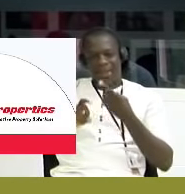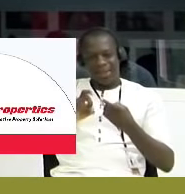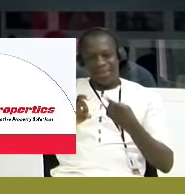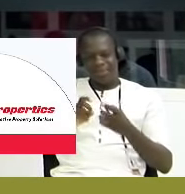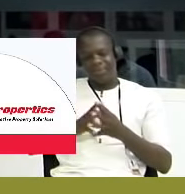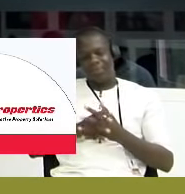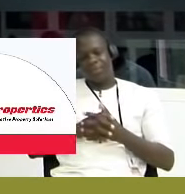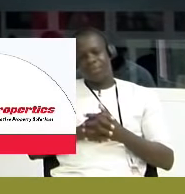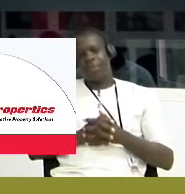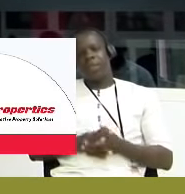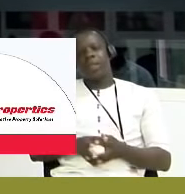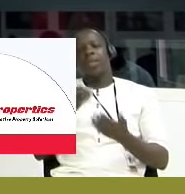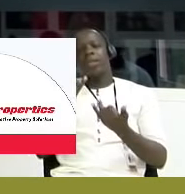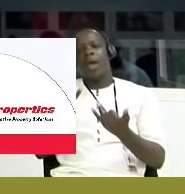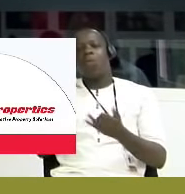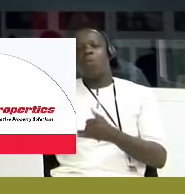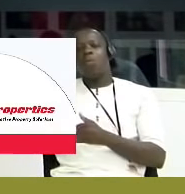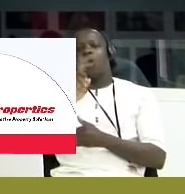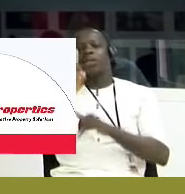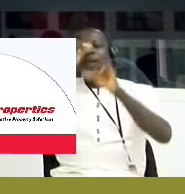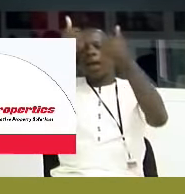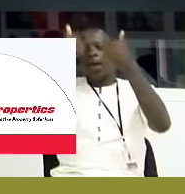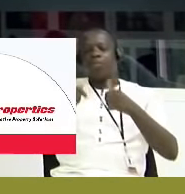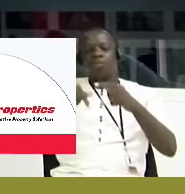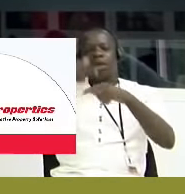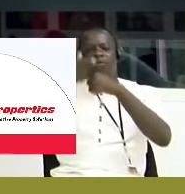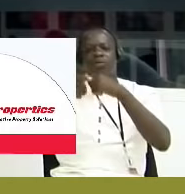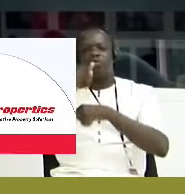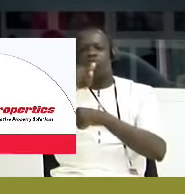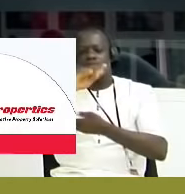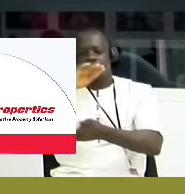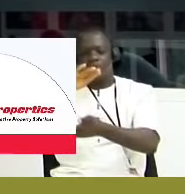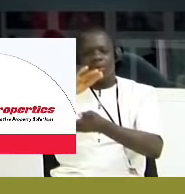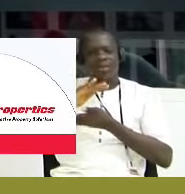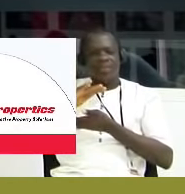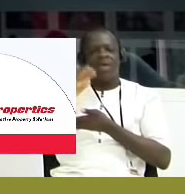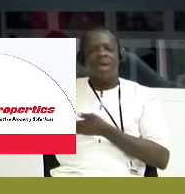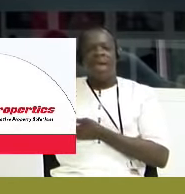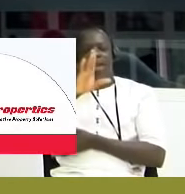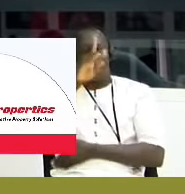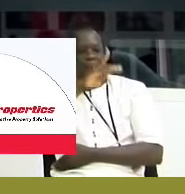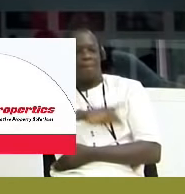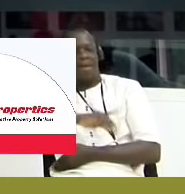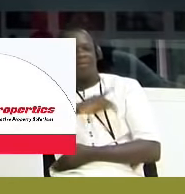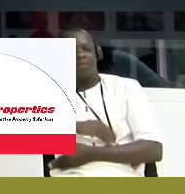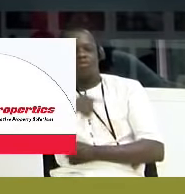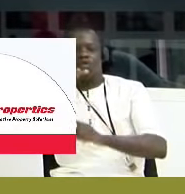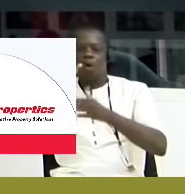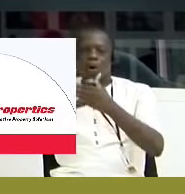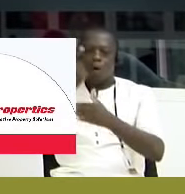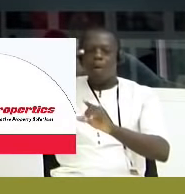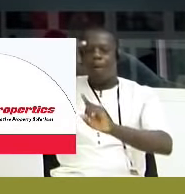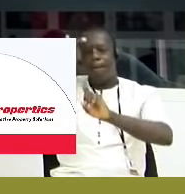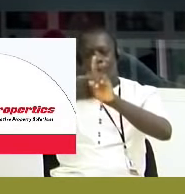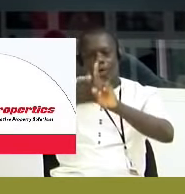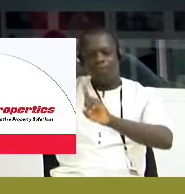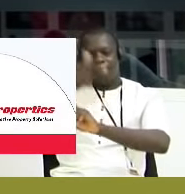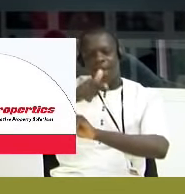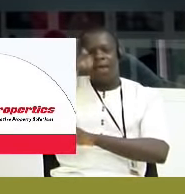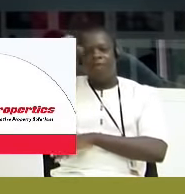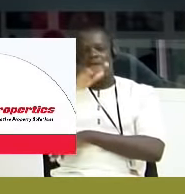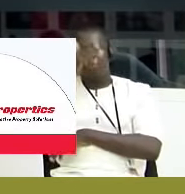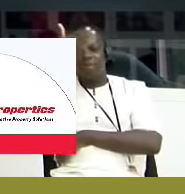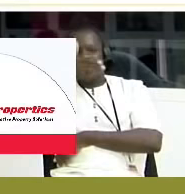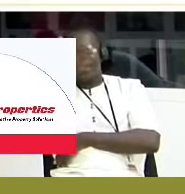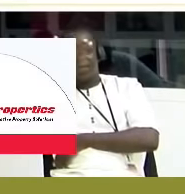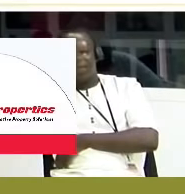So what happened after that? Did you receive any of your salaries or benefits from 95 yes. up until 96?